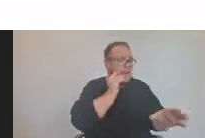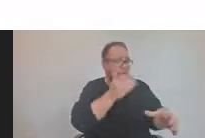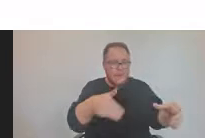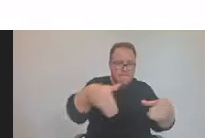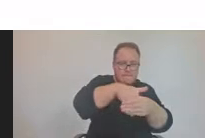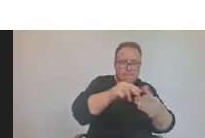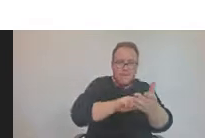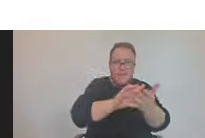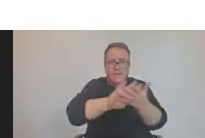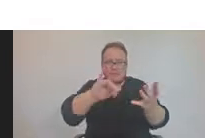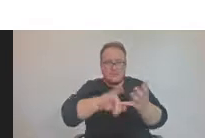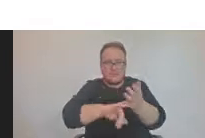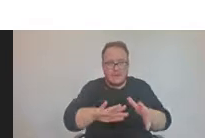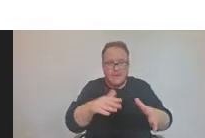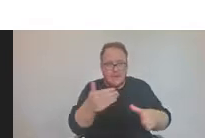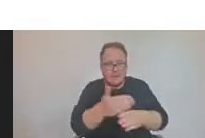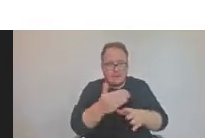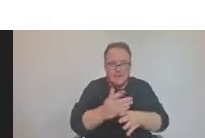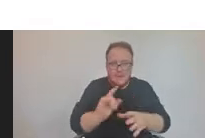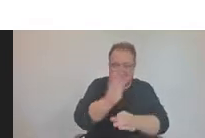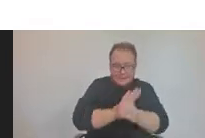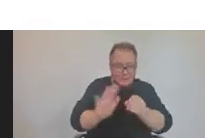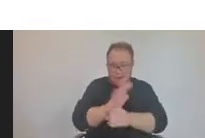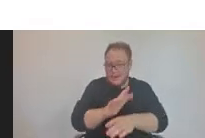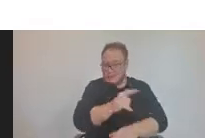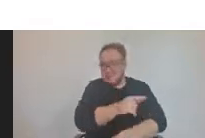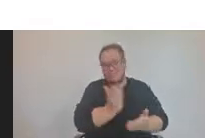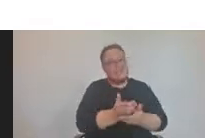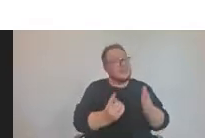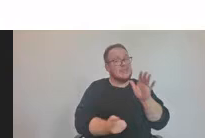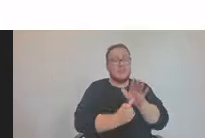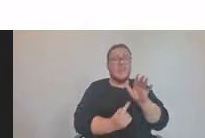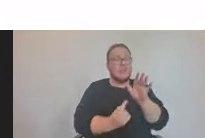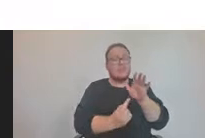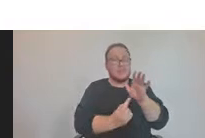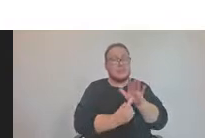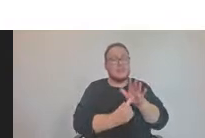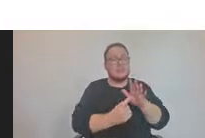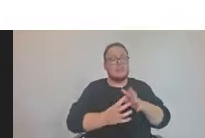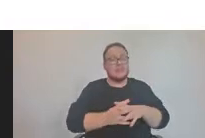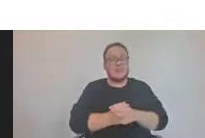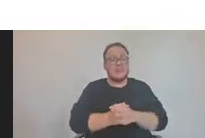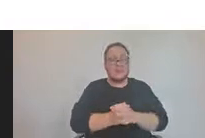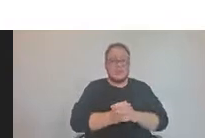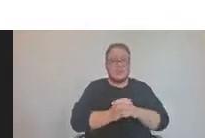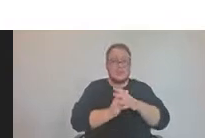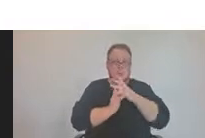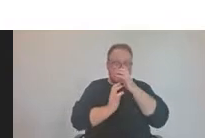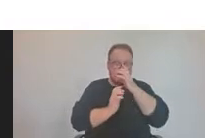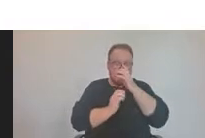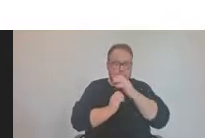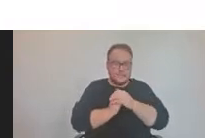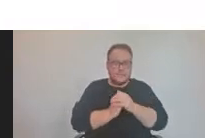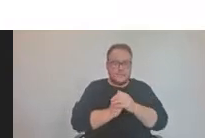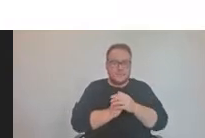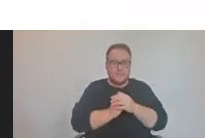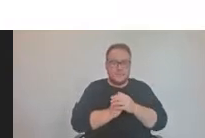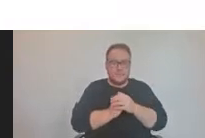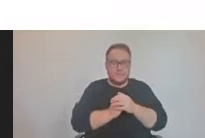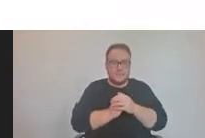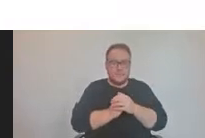services across Staffordshire and Stoke-on-Trent is really important. I know that's something we, the local authorities in the education sector, are working very closely on.